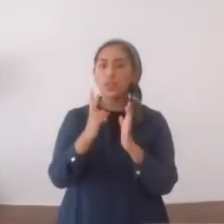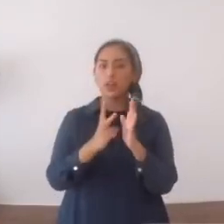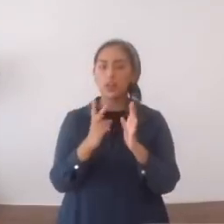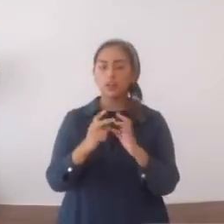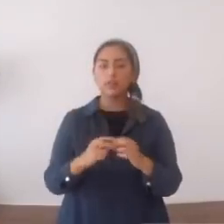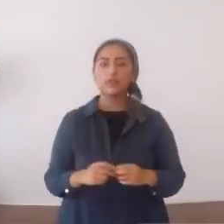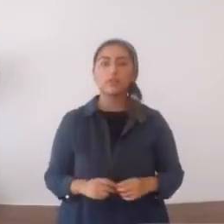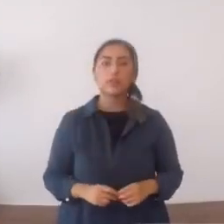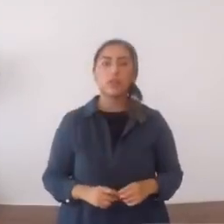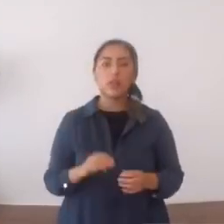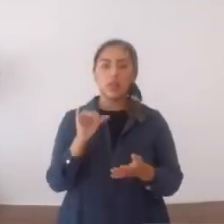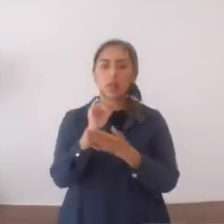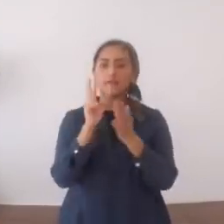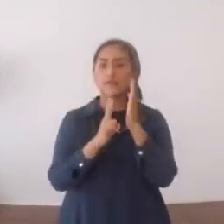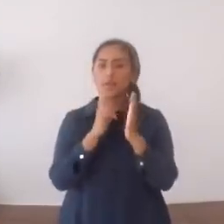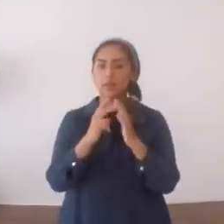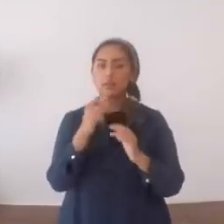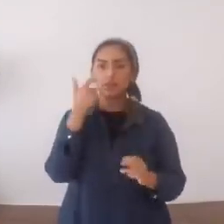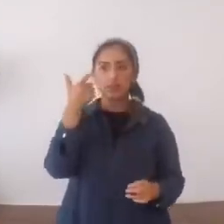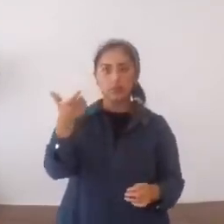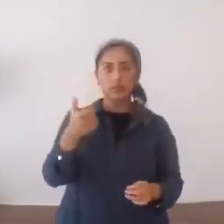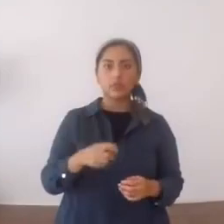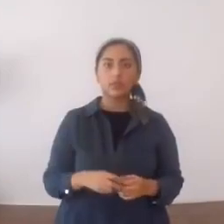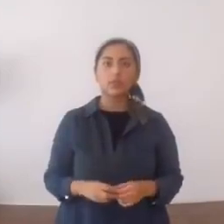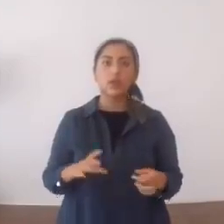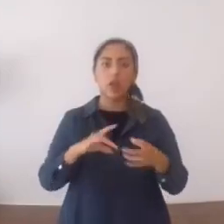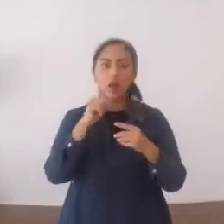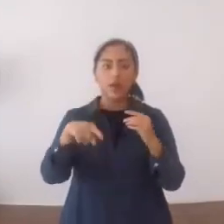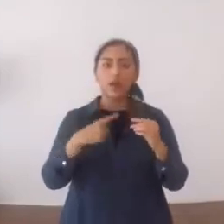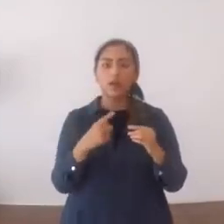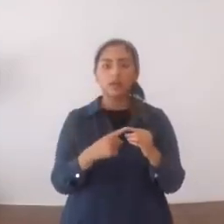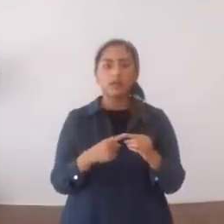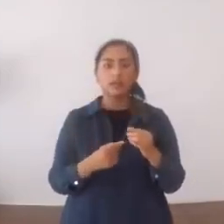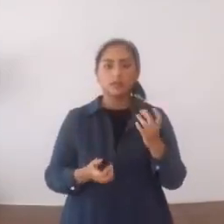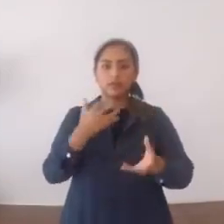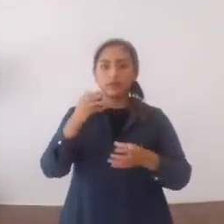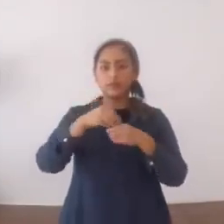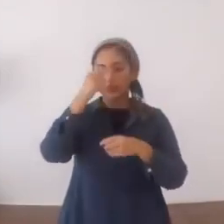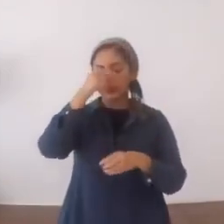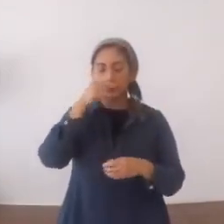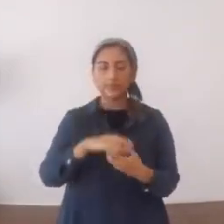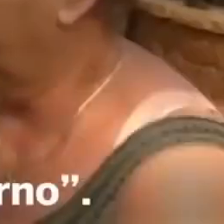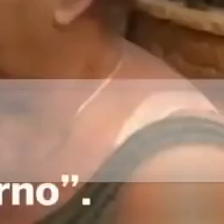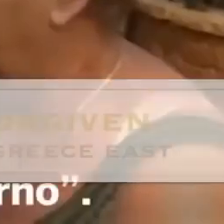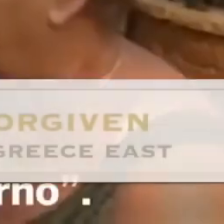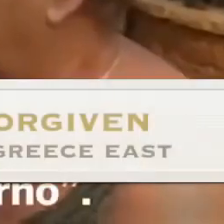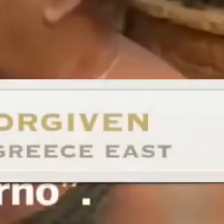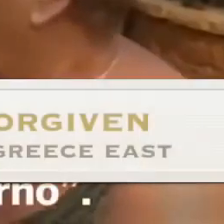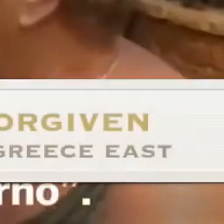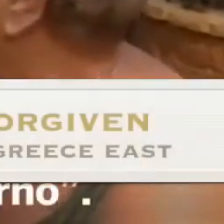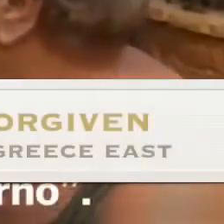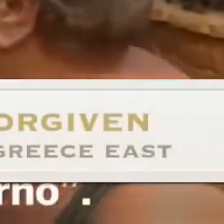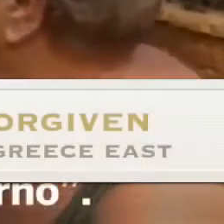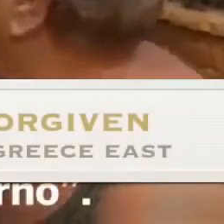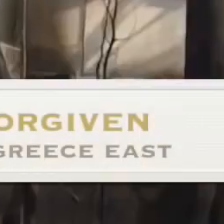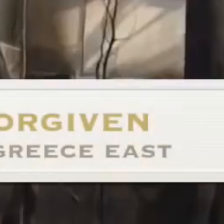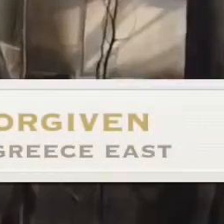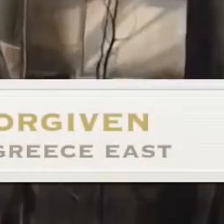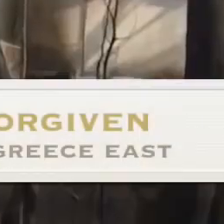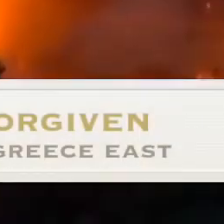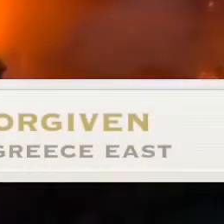is really video. happening. We're going Esos to see these videos videos. son de los incendios en Grecia. Fast and